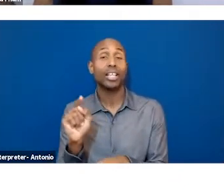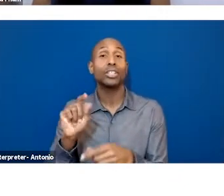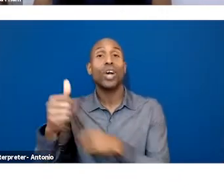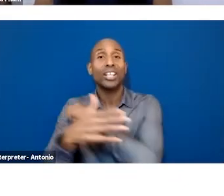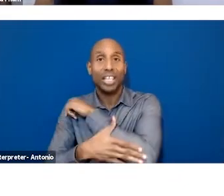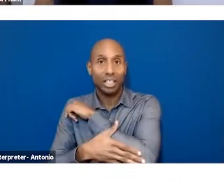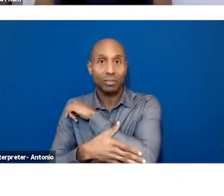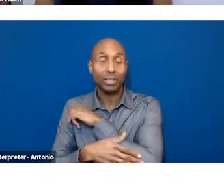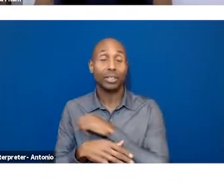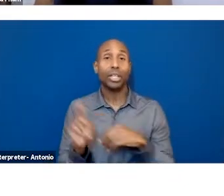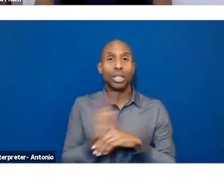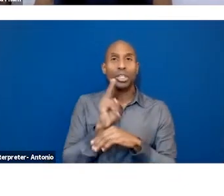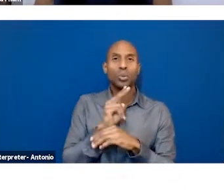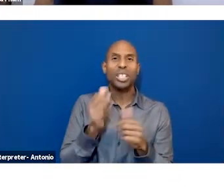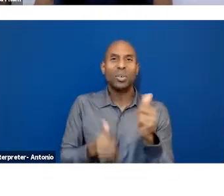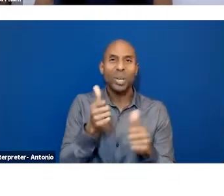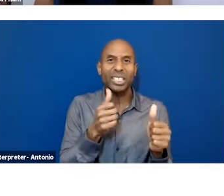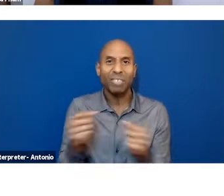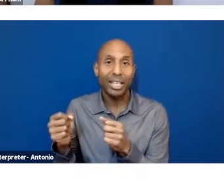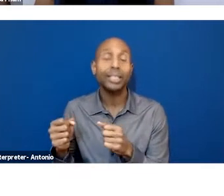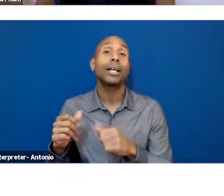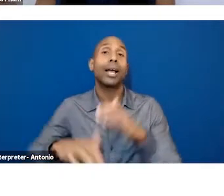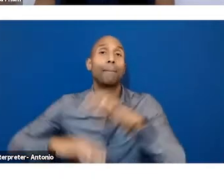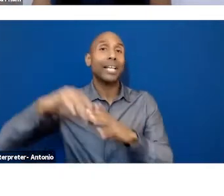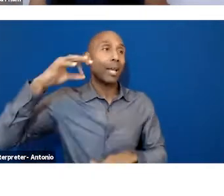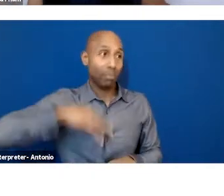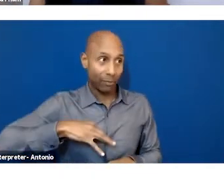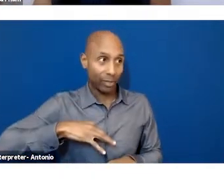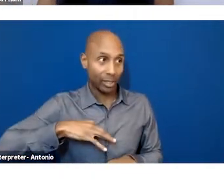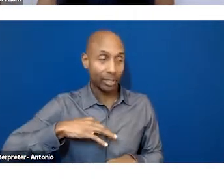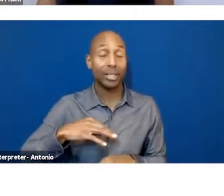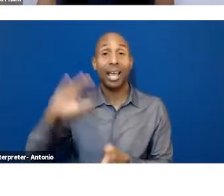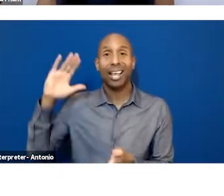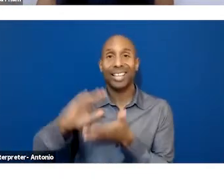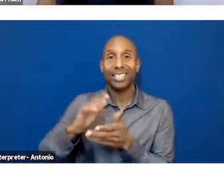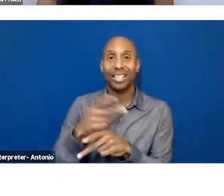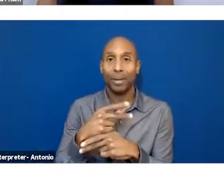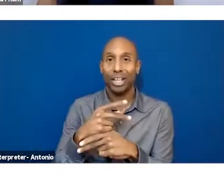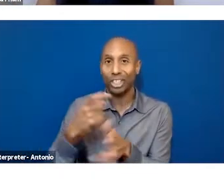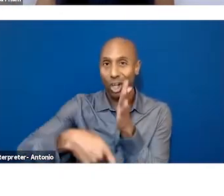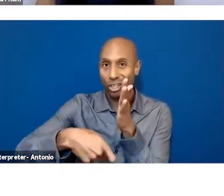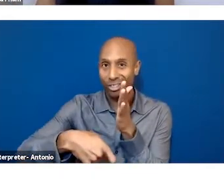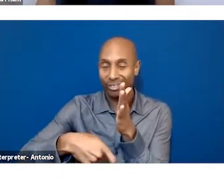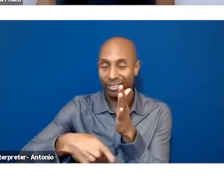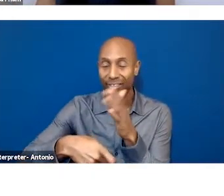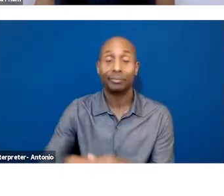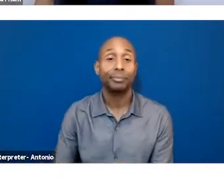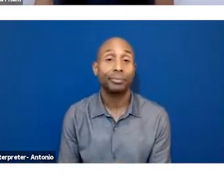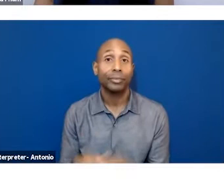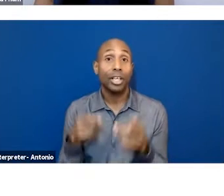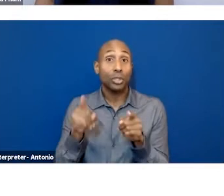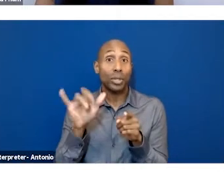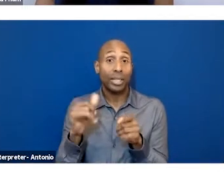minimizing their production costs. It was at this time in the early stage of globalization that the center